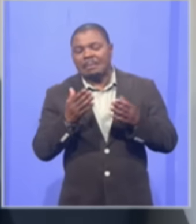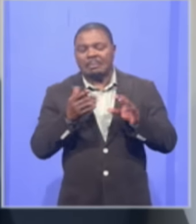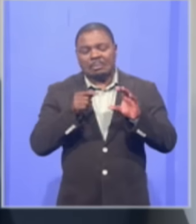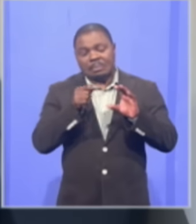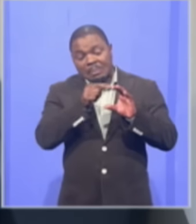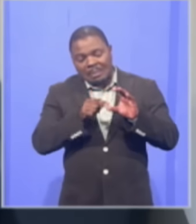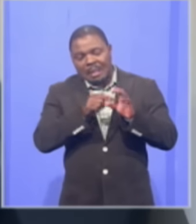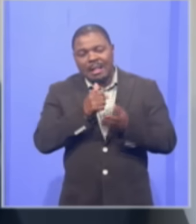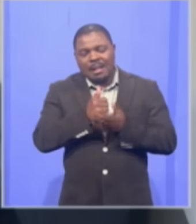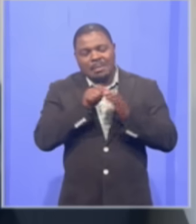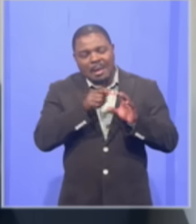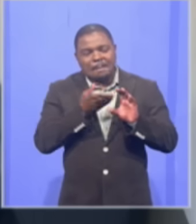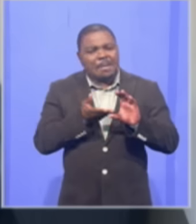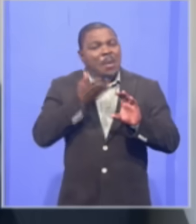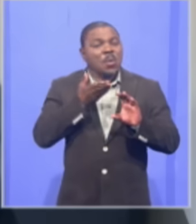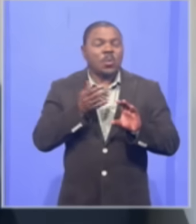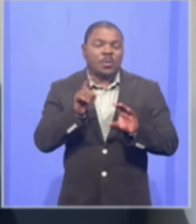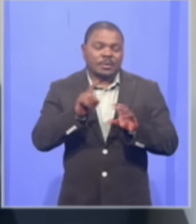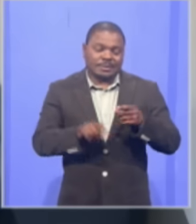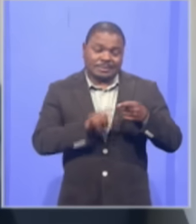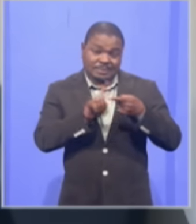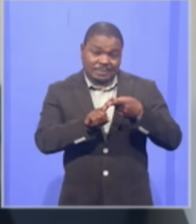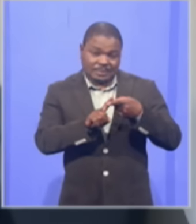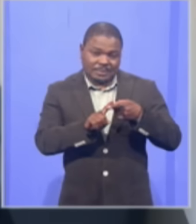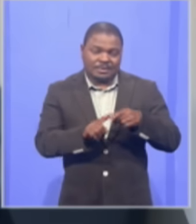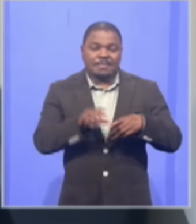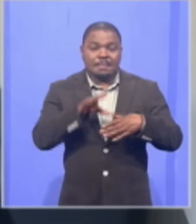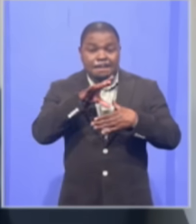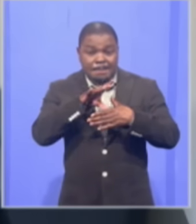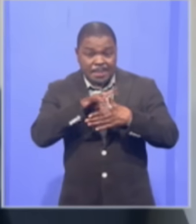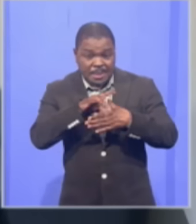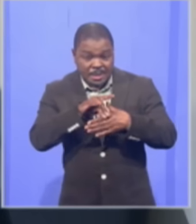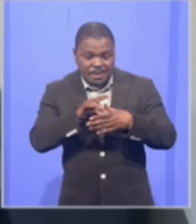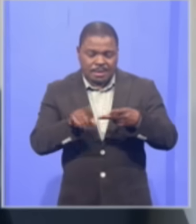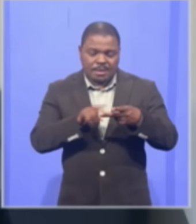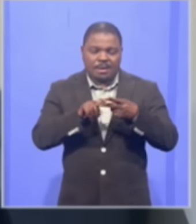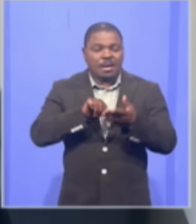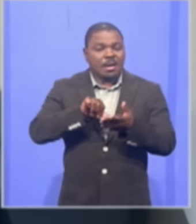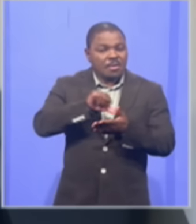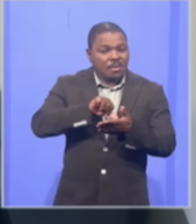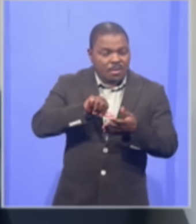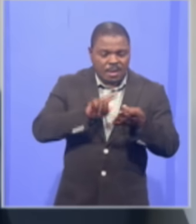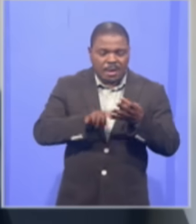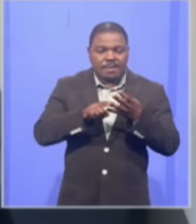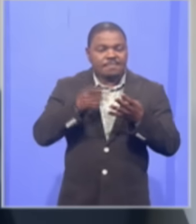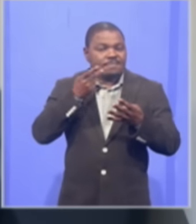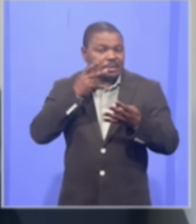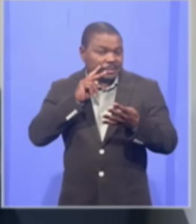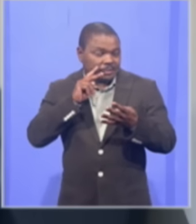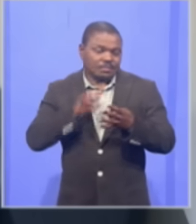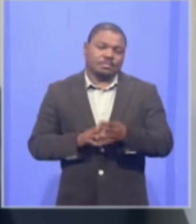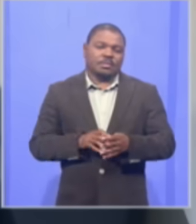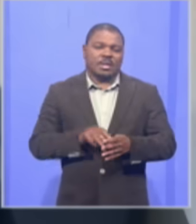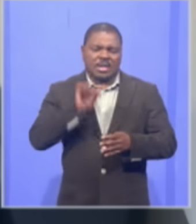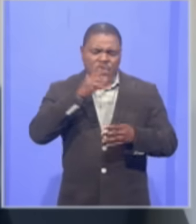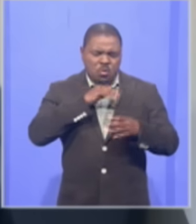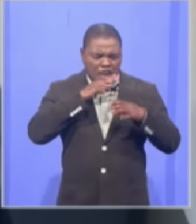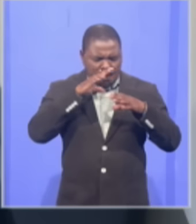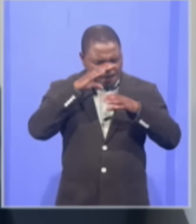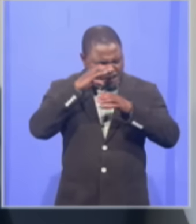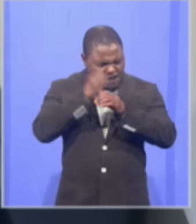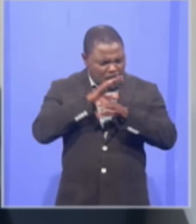this increase. Key amongst them is meat, fats and oils, and vegetables. And if you zoom in